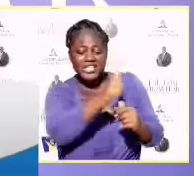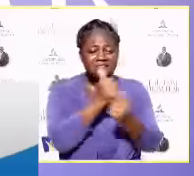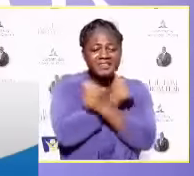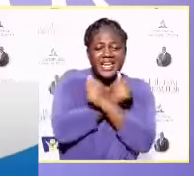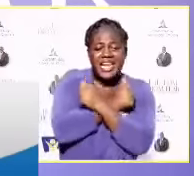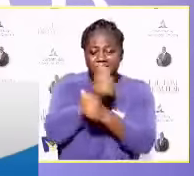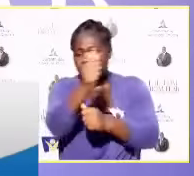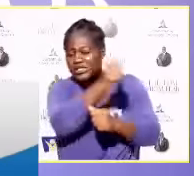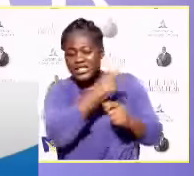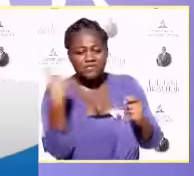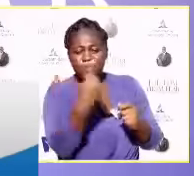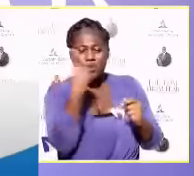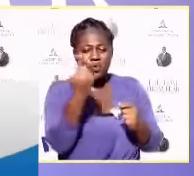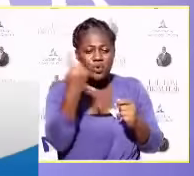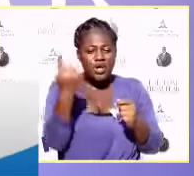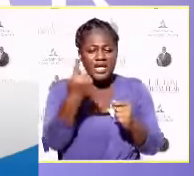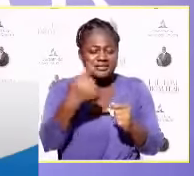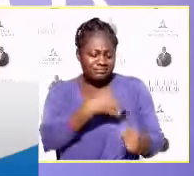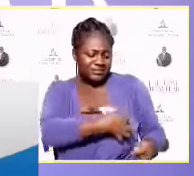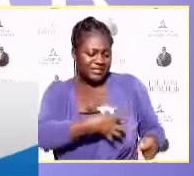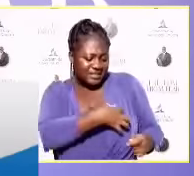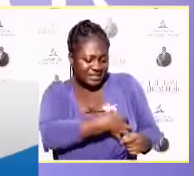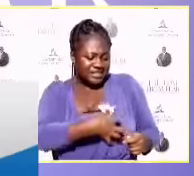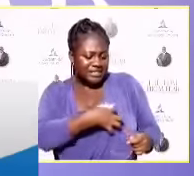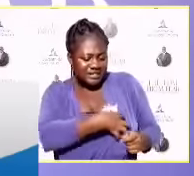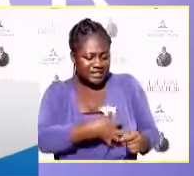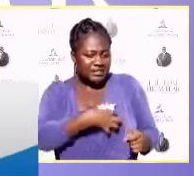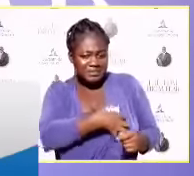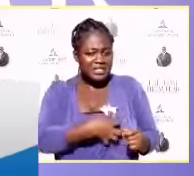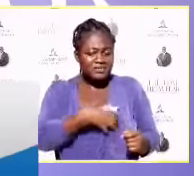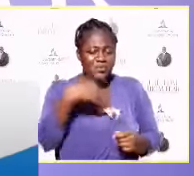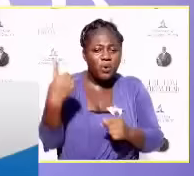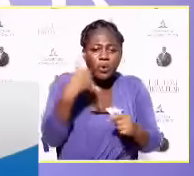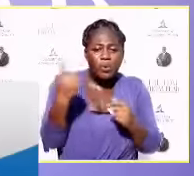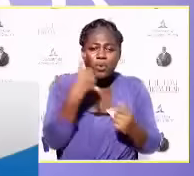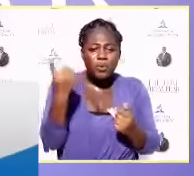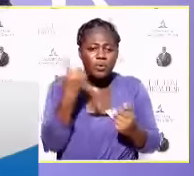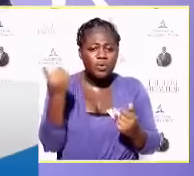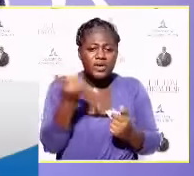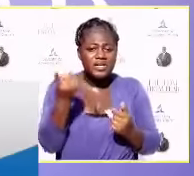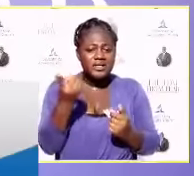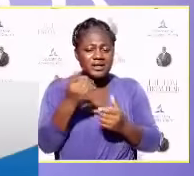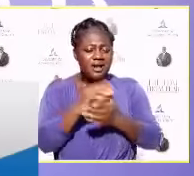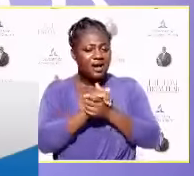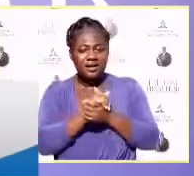Covetous. When you're covetous, which commandment are you breaking?